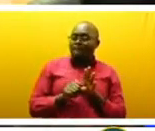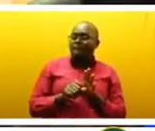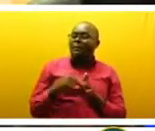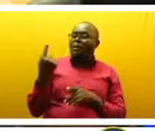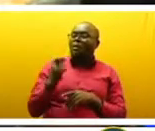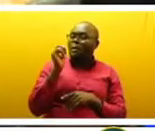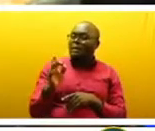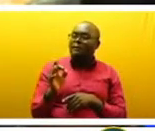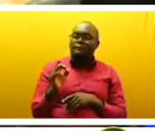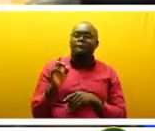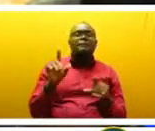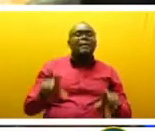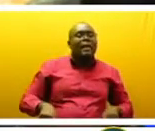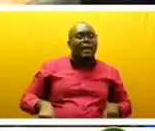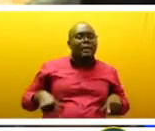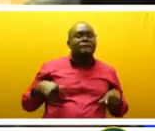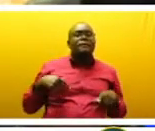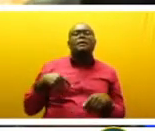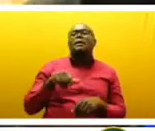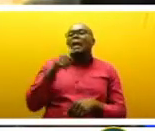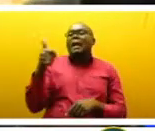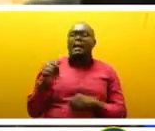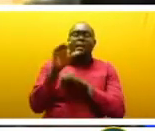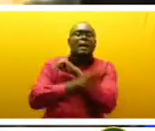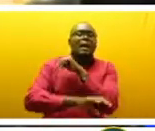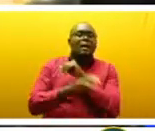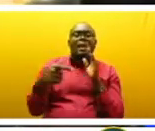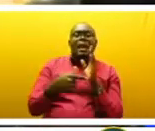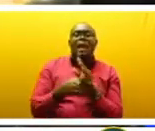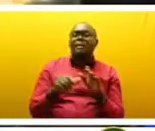they live in the Republic of Utopia.